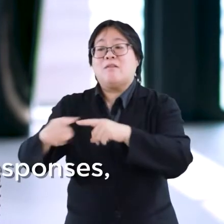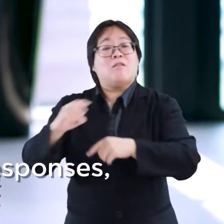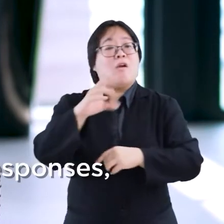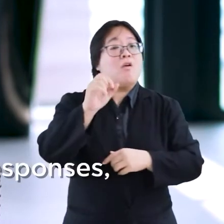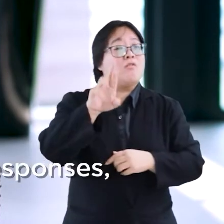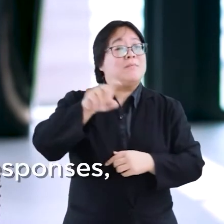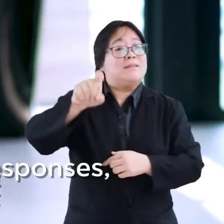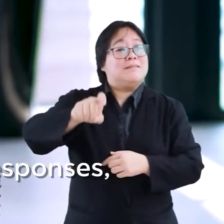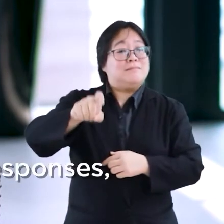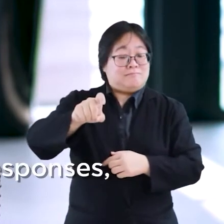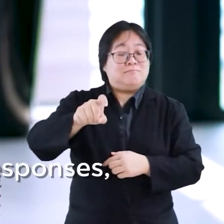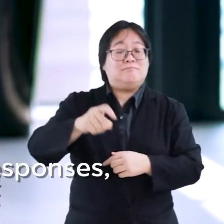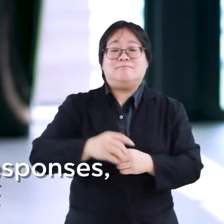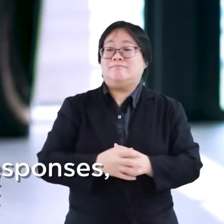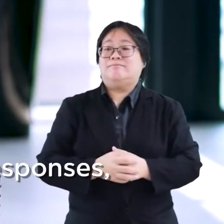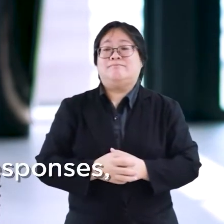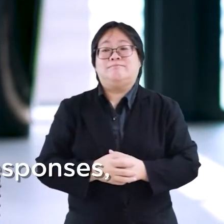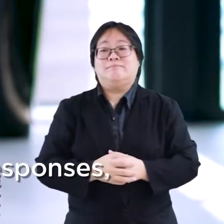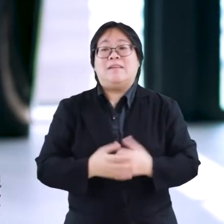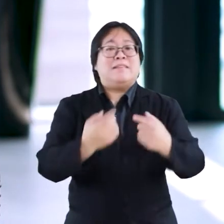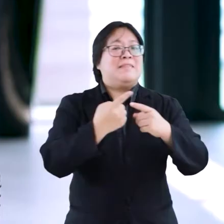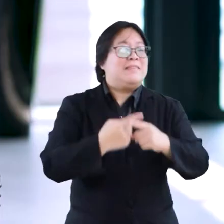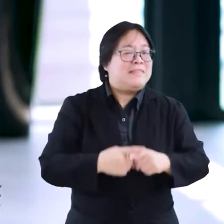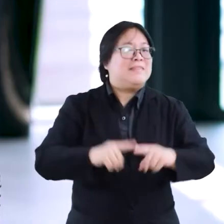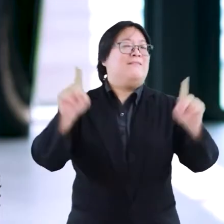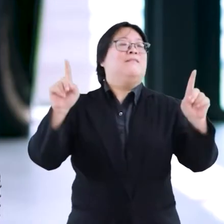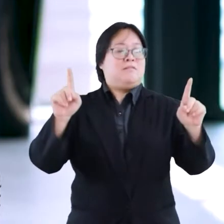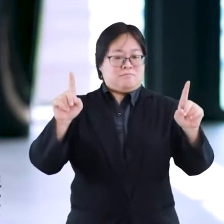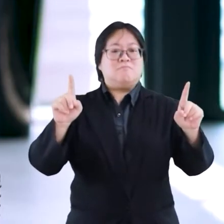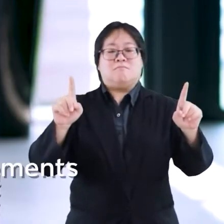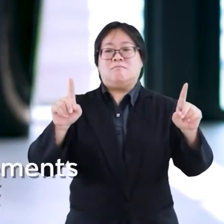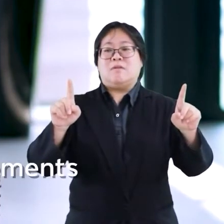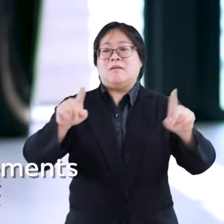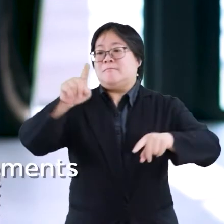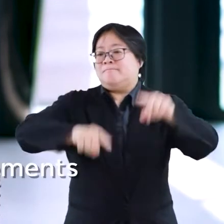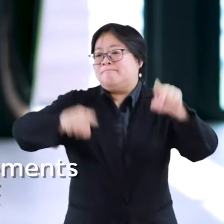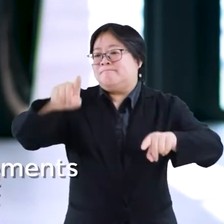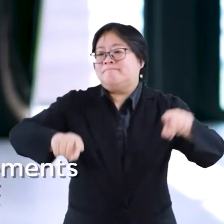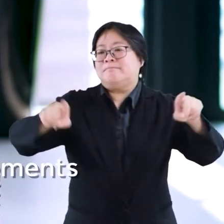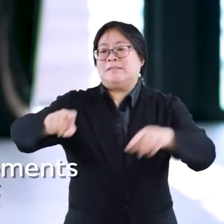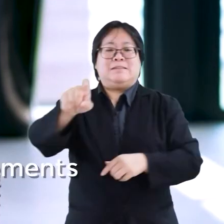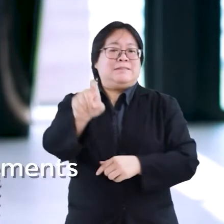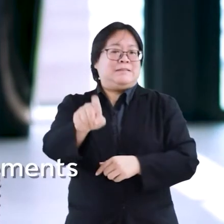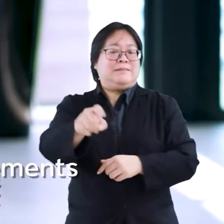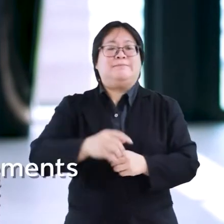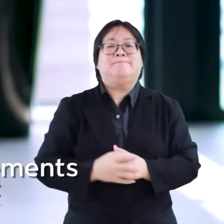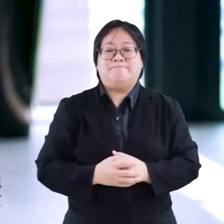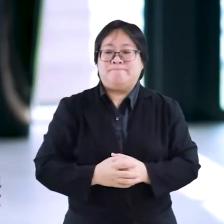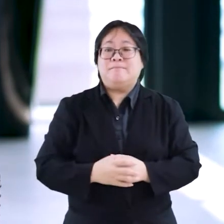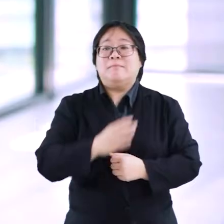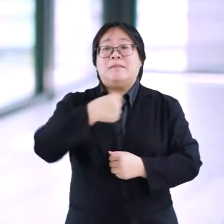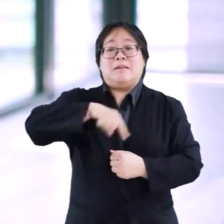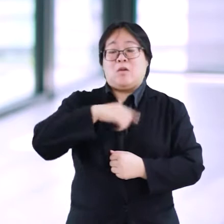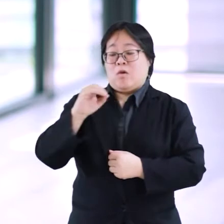different consumer responses, very different and disparate consumer requirements.